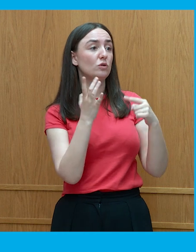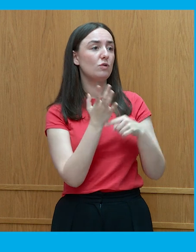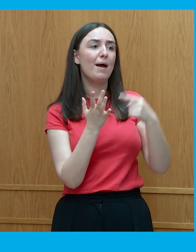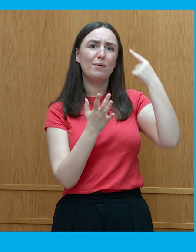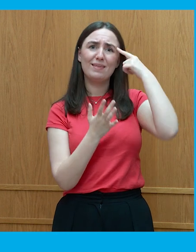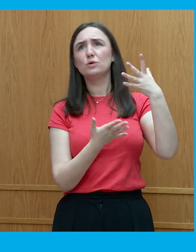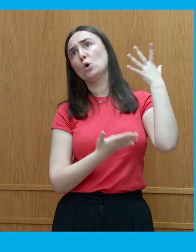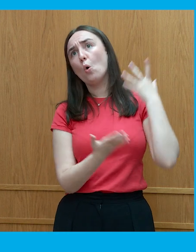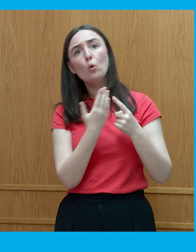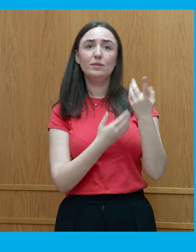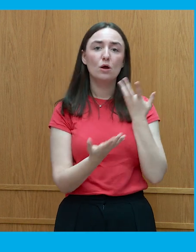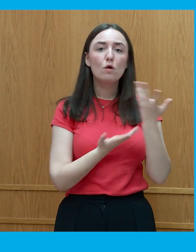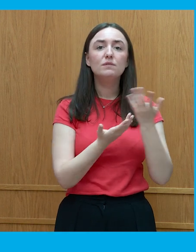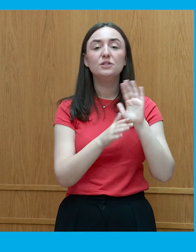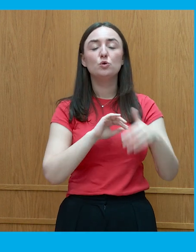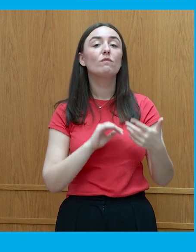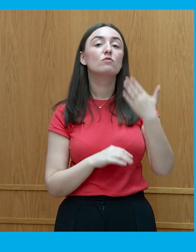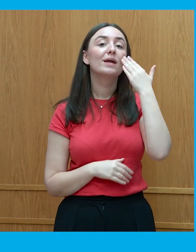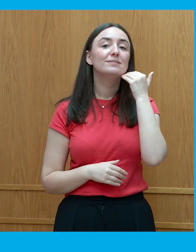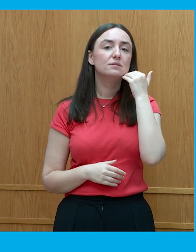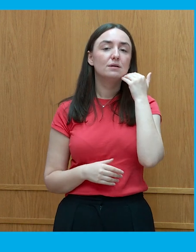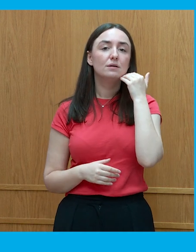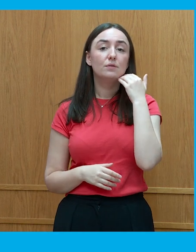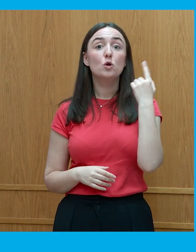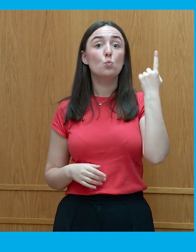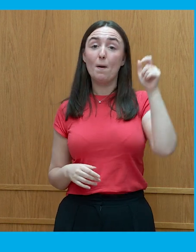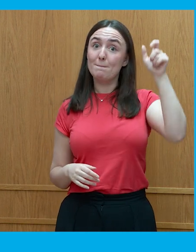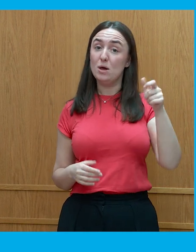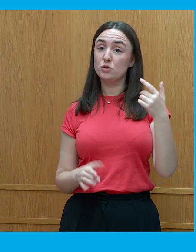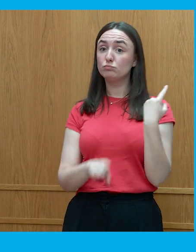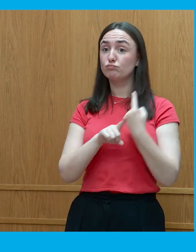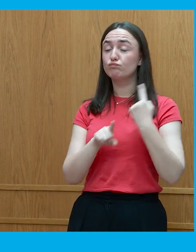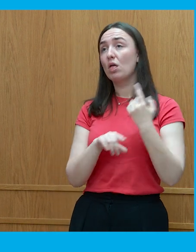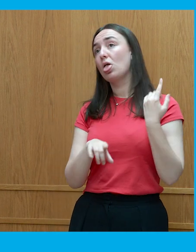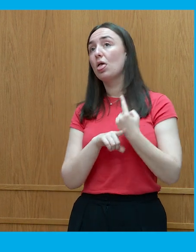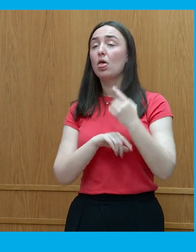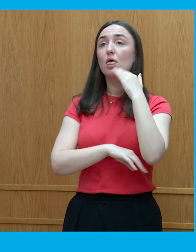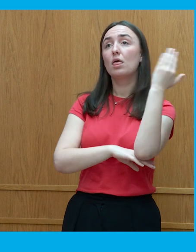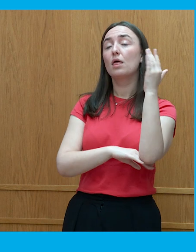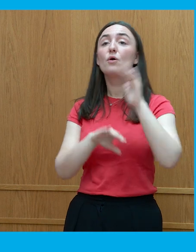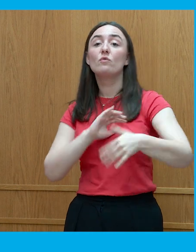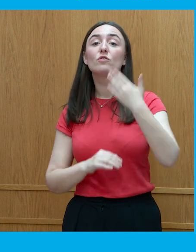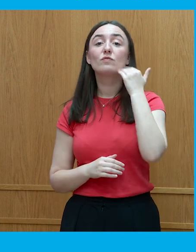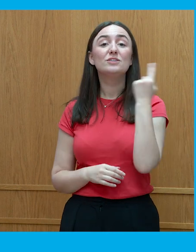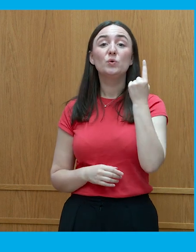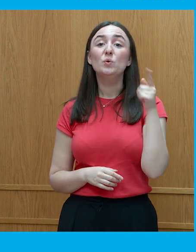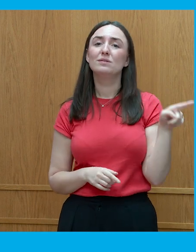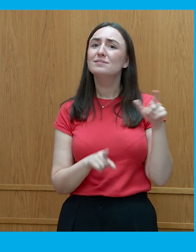race. There's only one candidate on the campaign trail running talking about race, and that's Donald Trump.